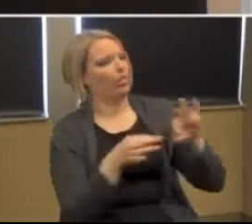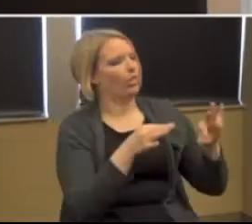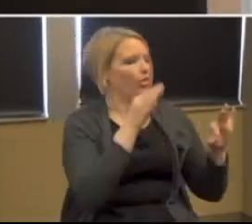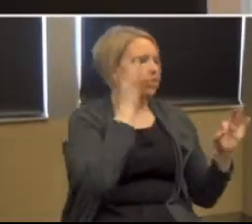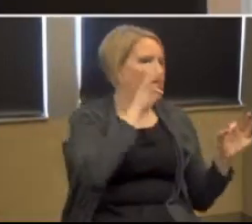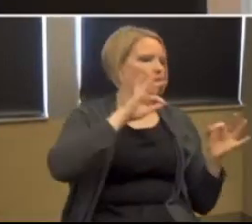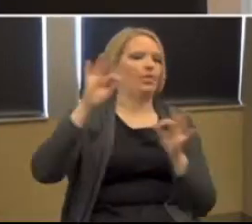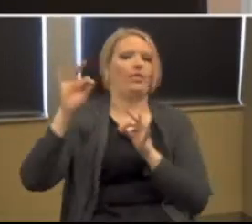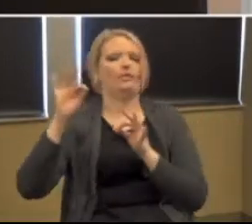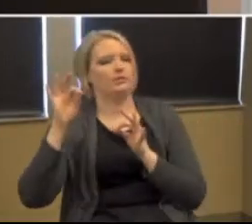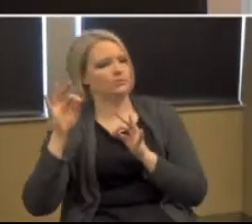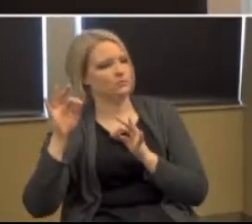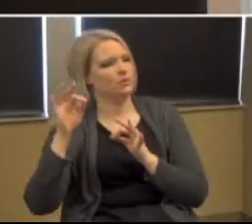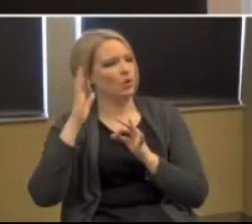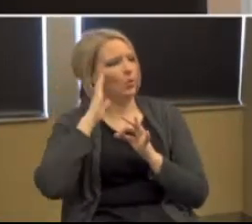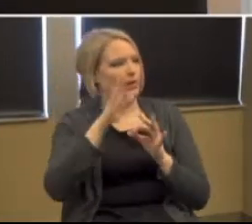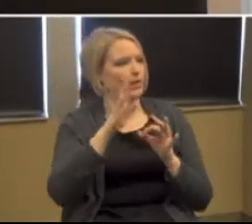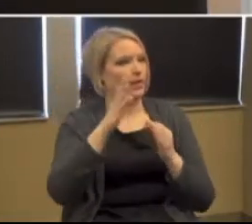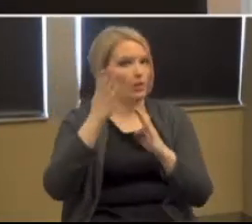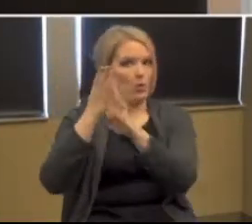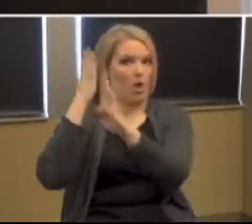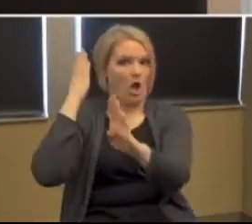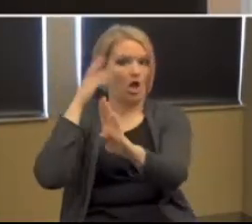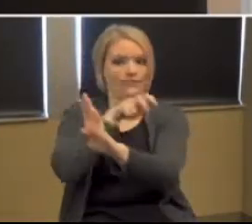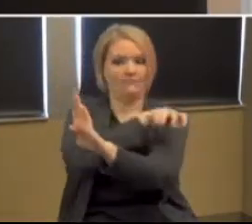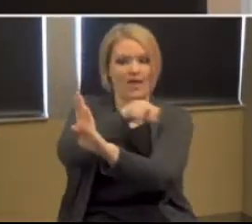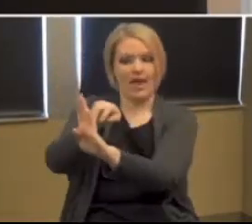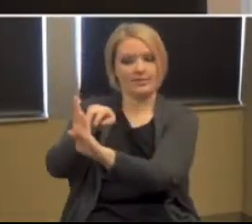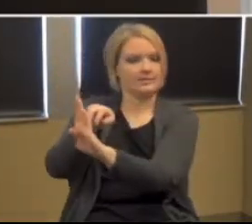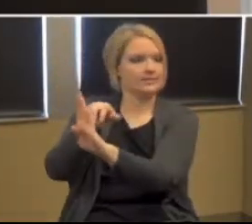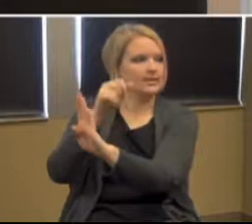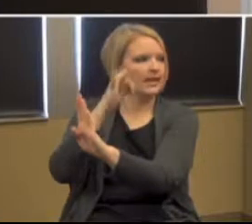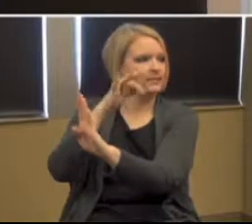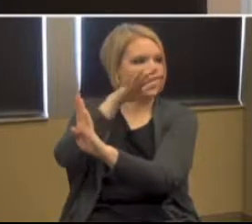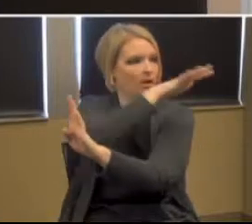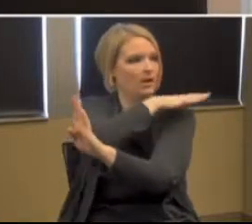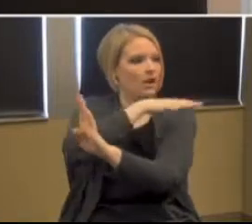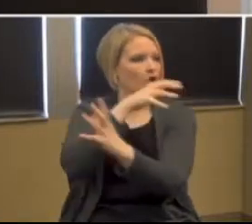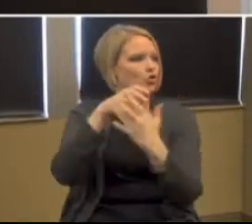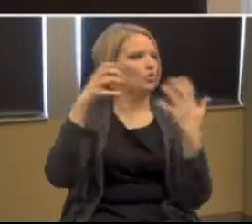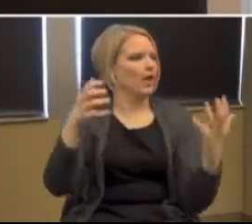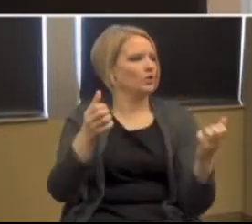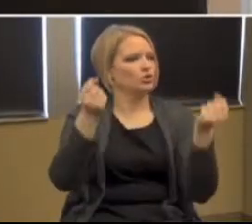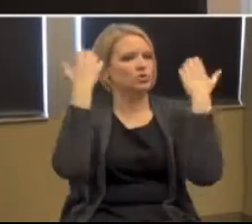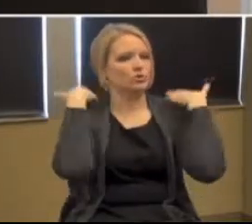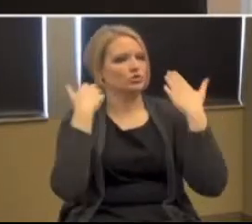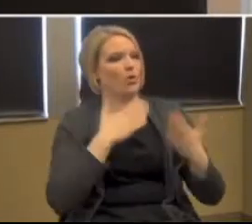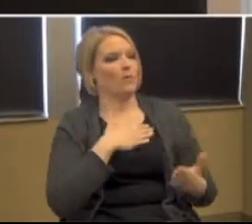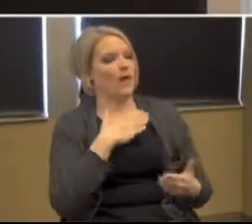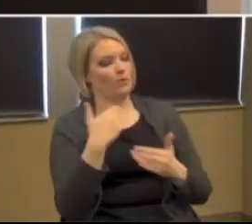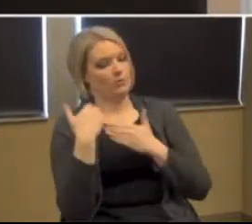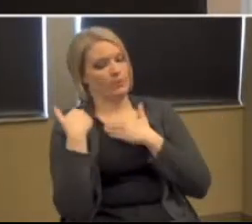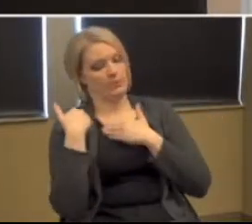them towards a wall if everything in the background is too much. And so one of my jobs was to go